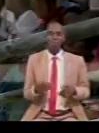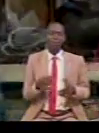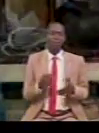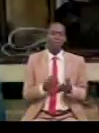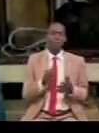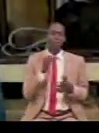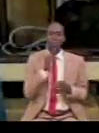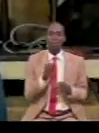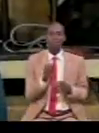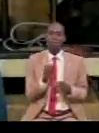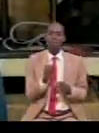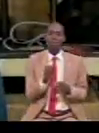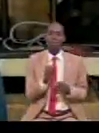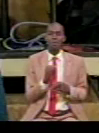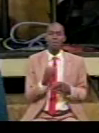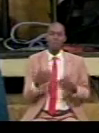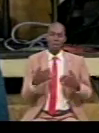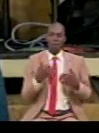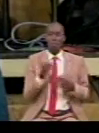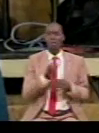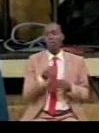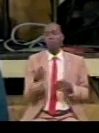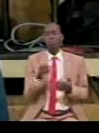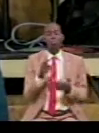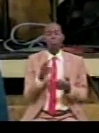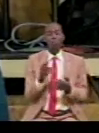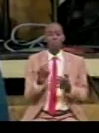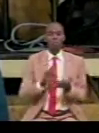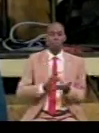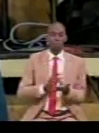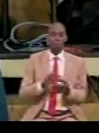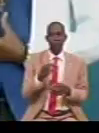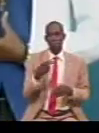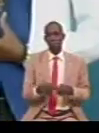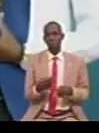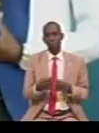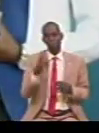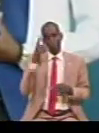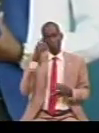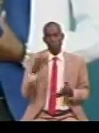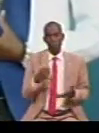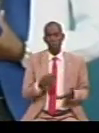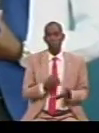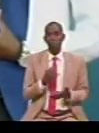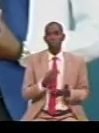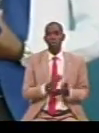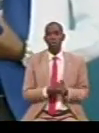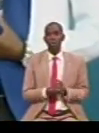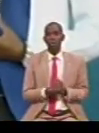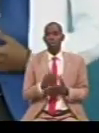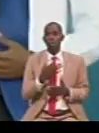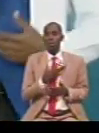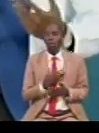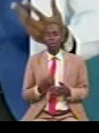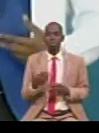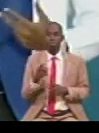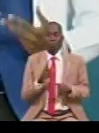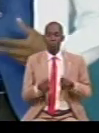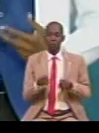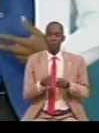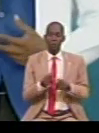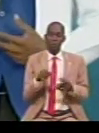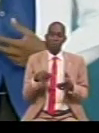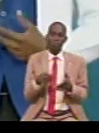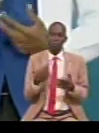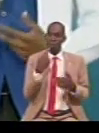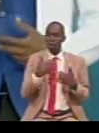as psychosis, or what you've probably heard as schizophrenia. Now, patients with schizophrenia normally tend to have these